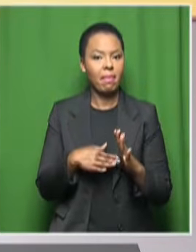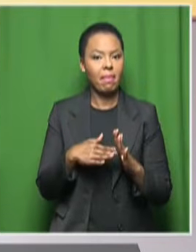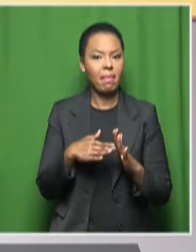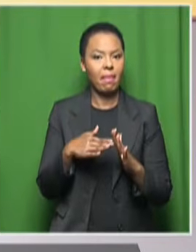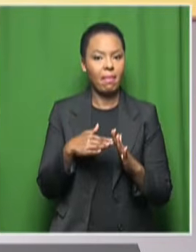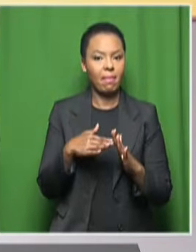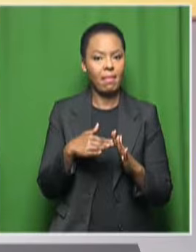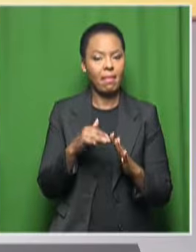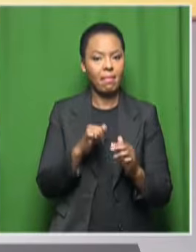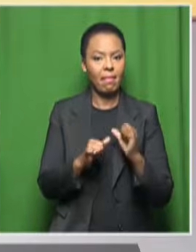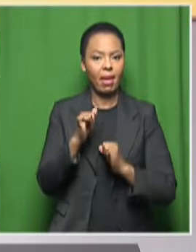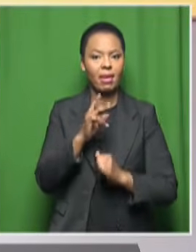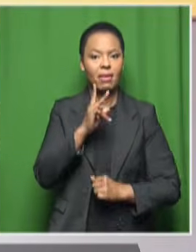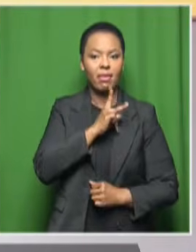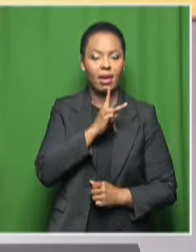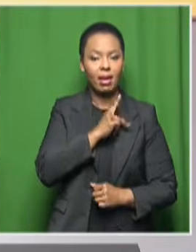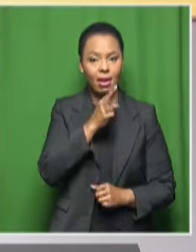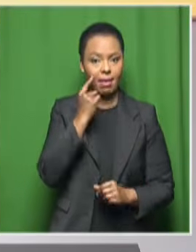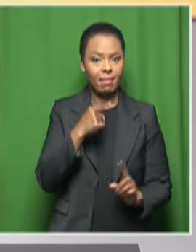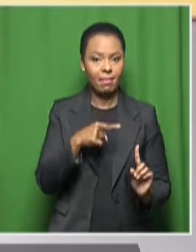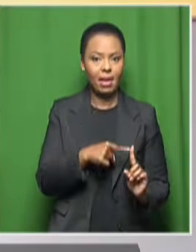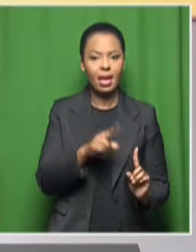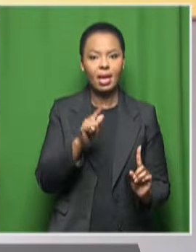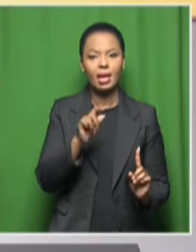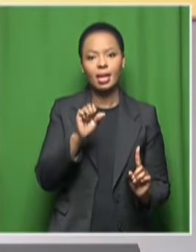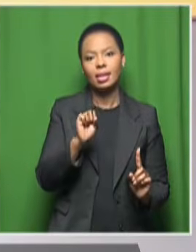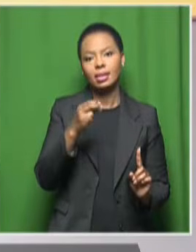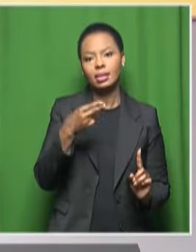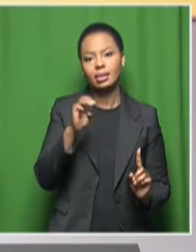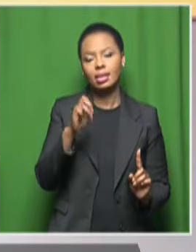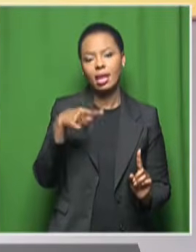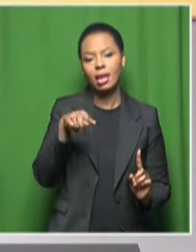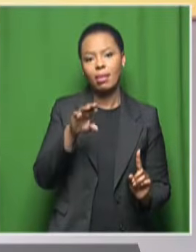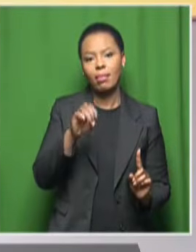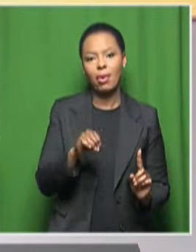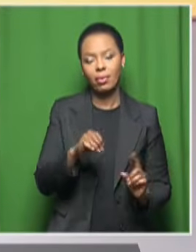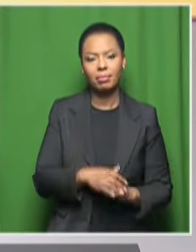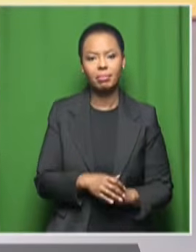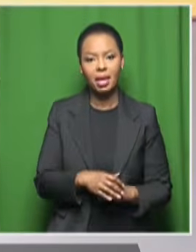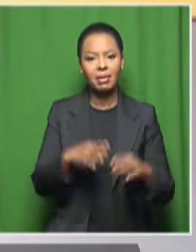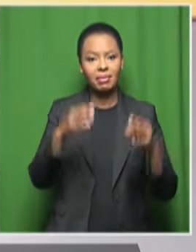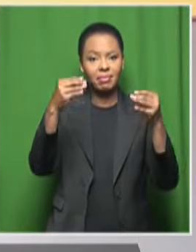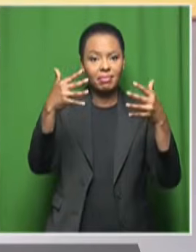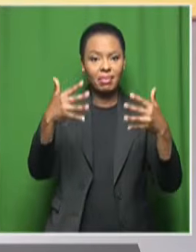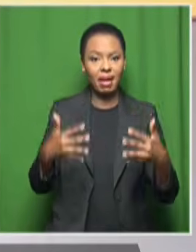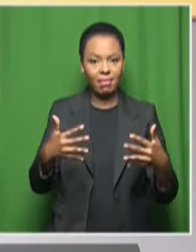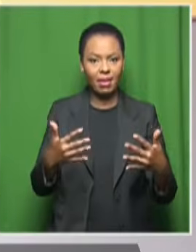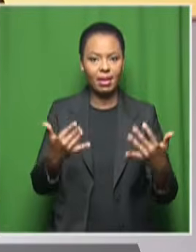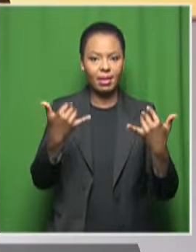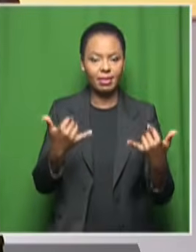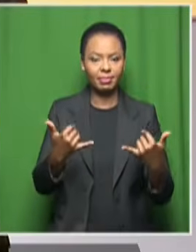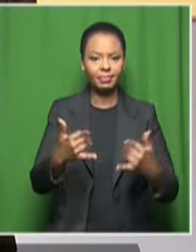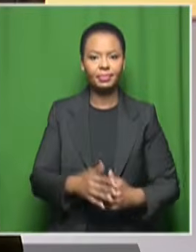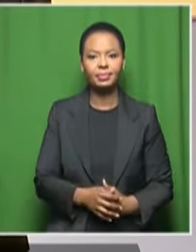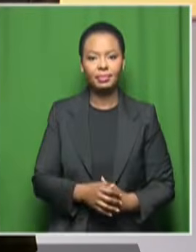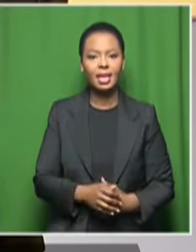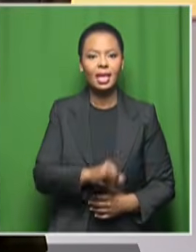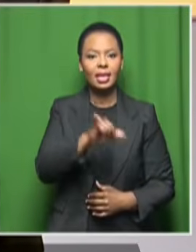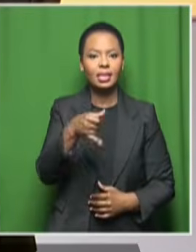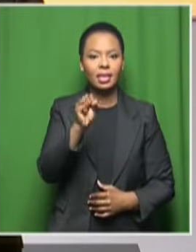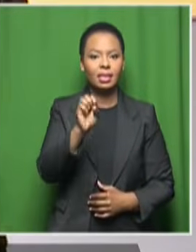Friday. Good morning, my name is Tepo Mongwai. This is Bottom Line. Let's make sense of the market. Well, the JSE's strong performance was driven